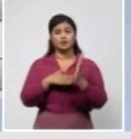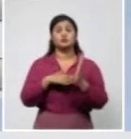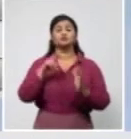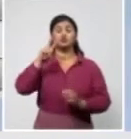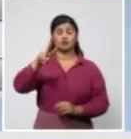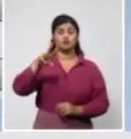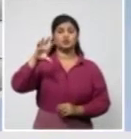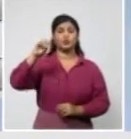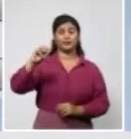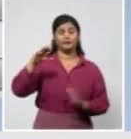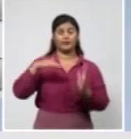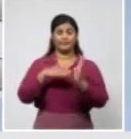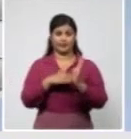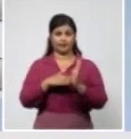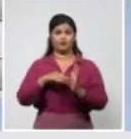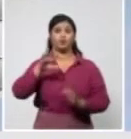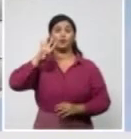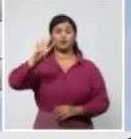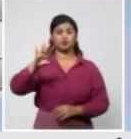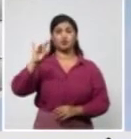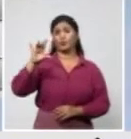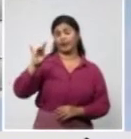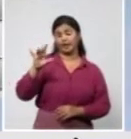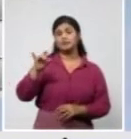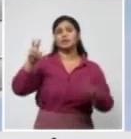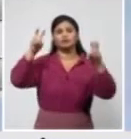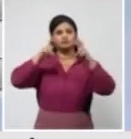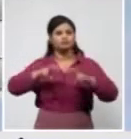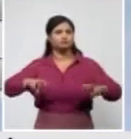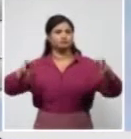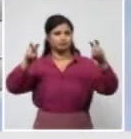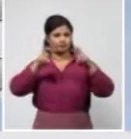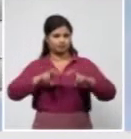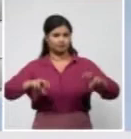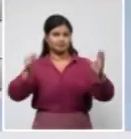country thus far to